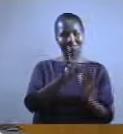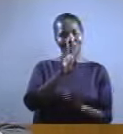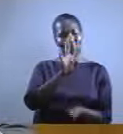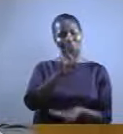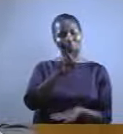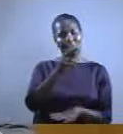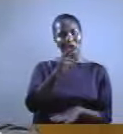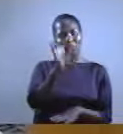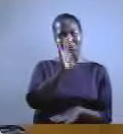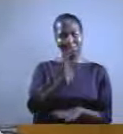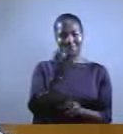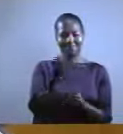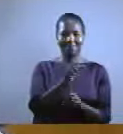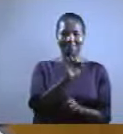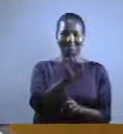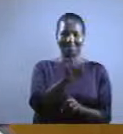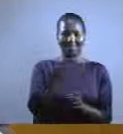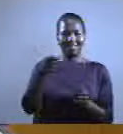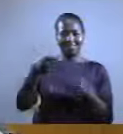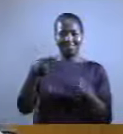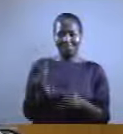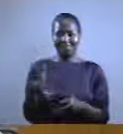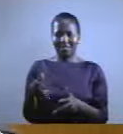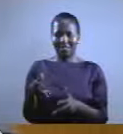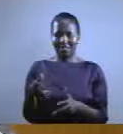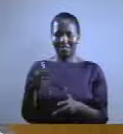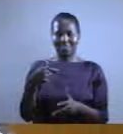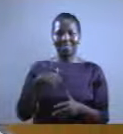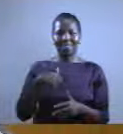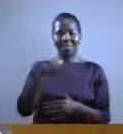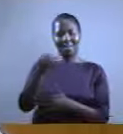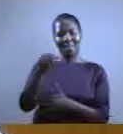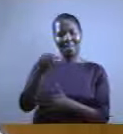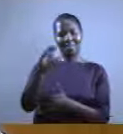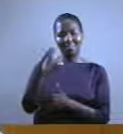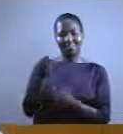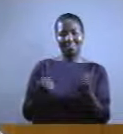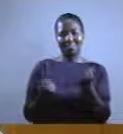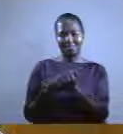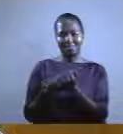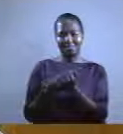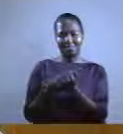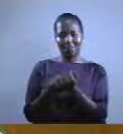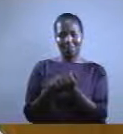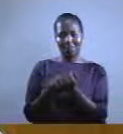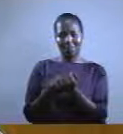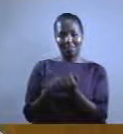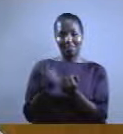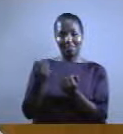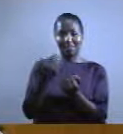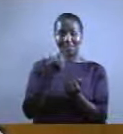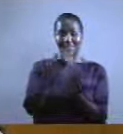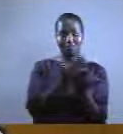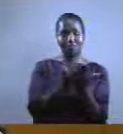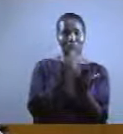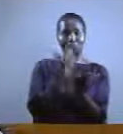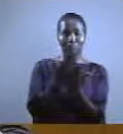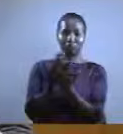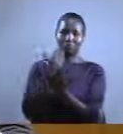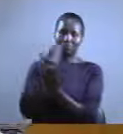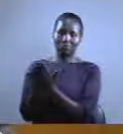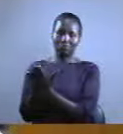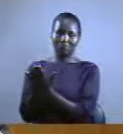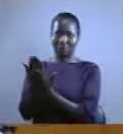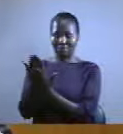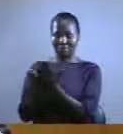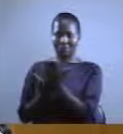4.2%. Honourable Speaker, the ANC support this